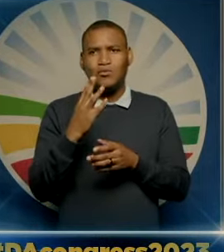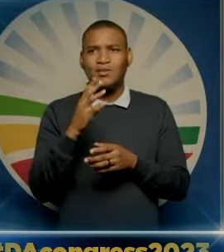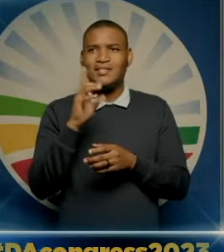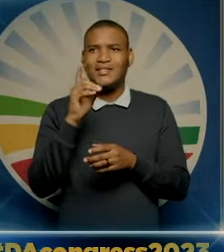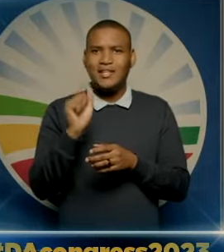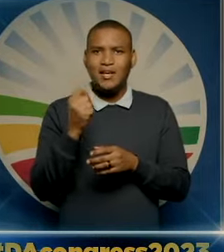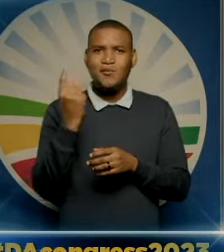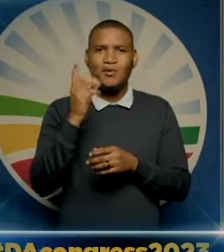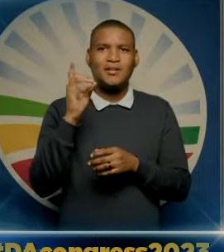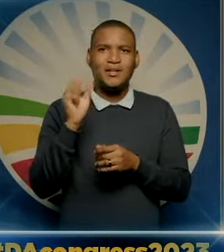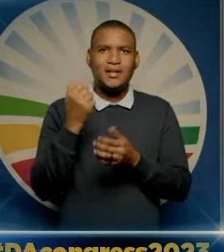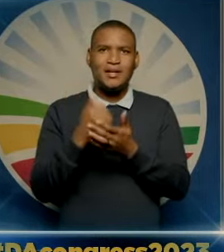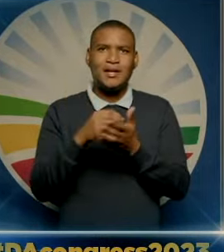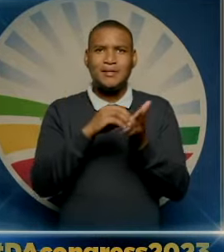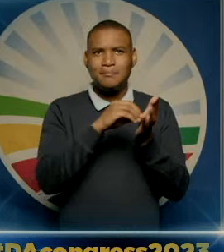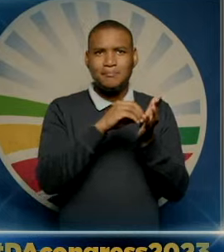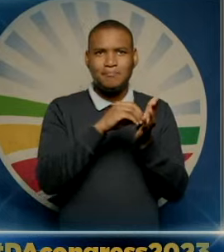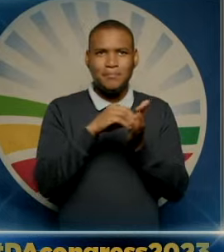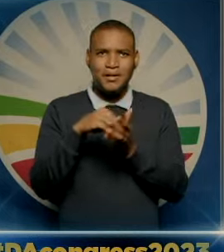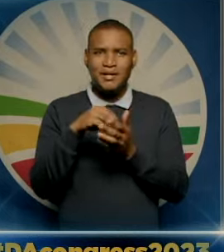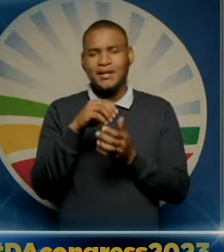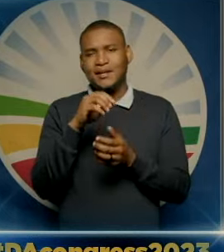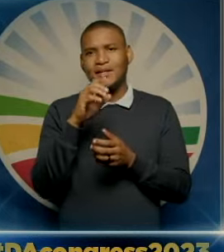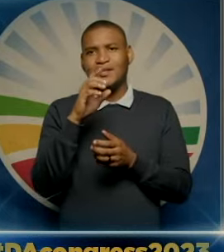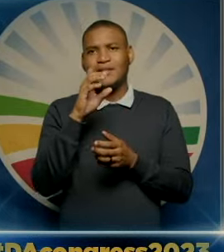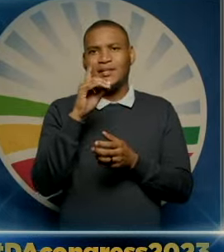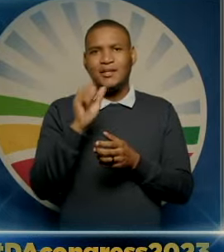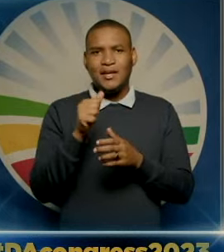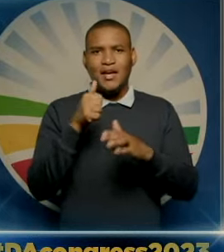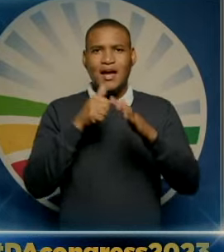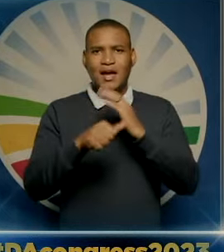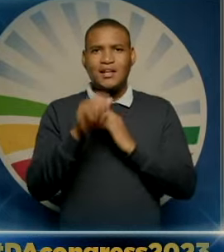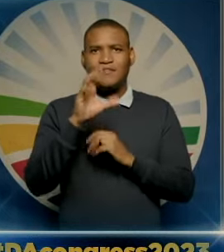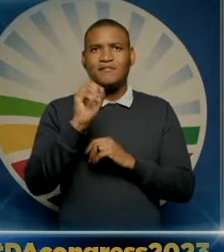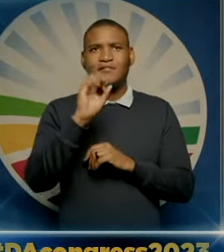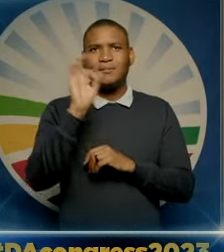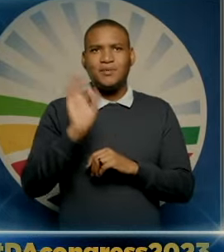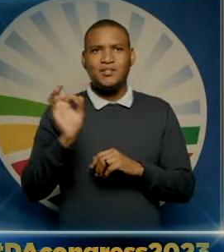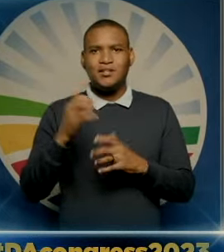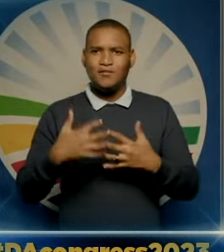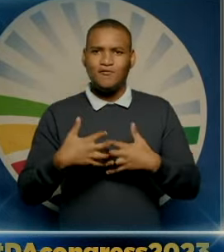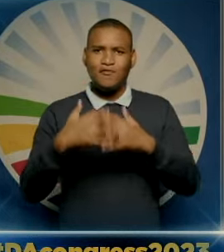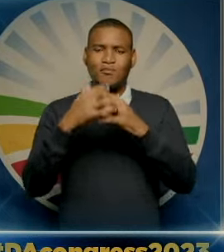DA that can bring the ANC under 50% and form a new government.